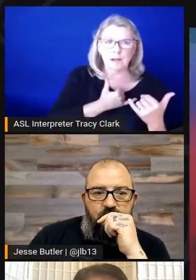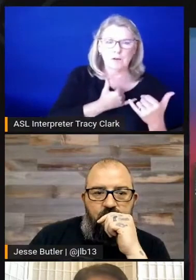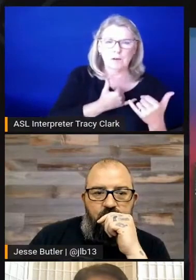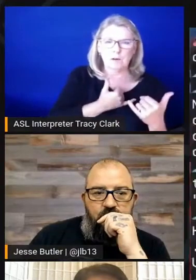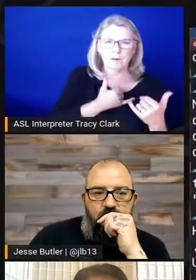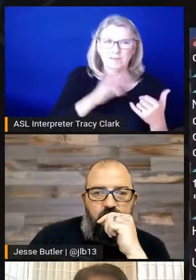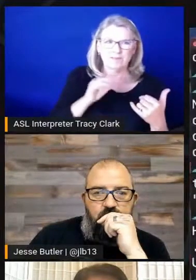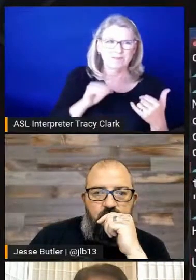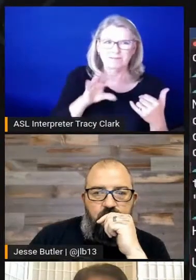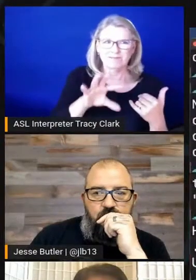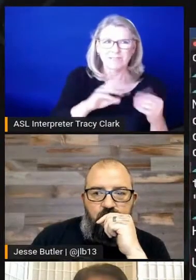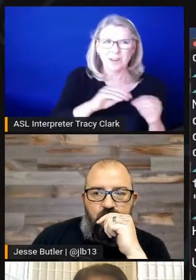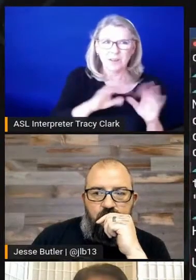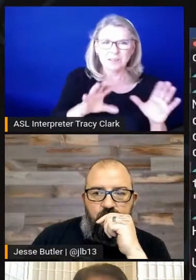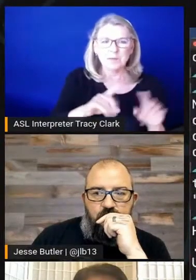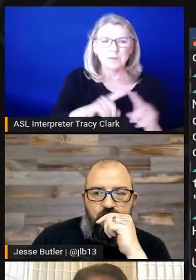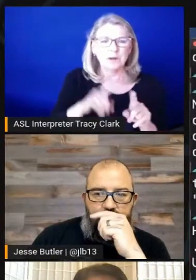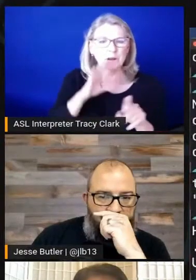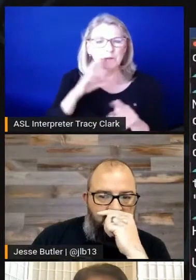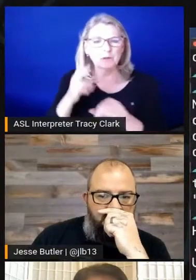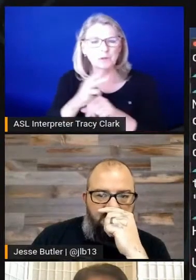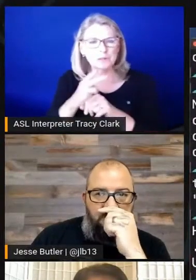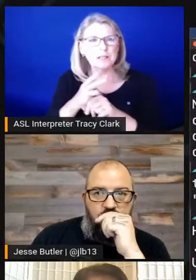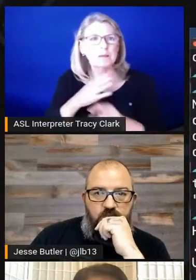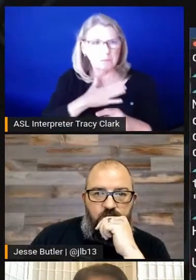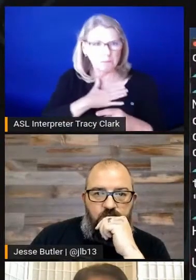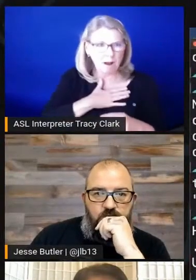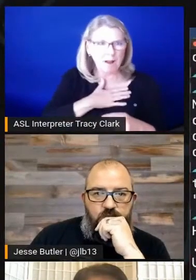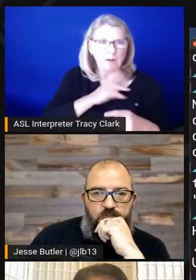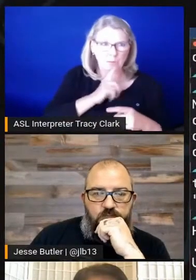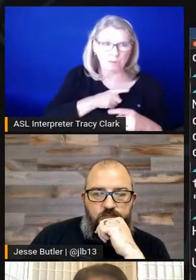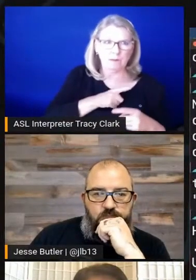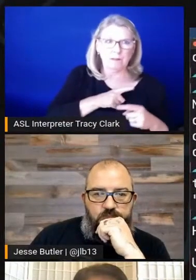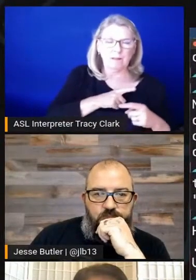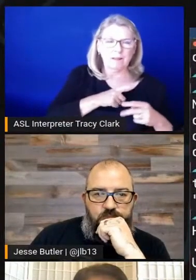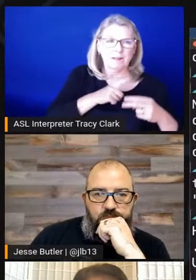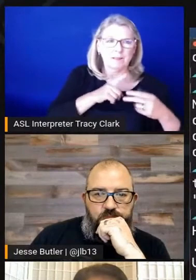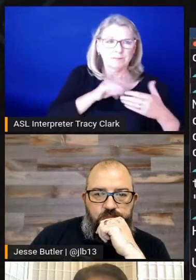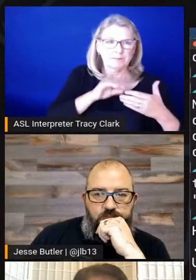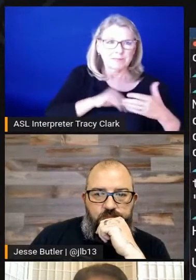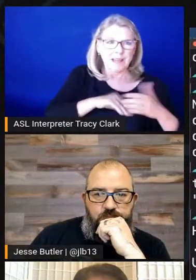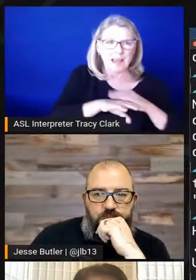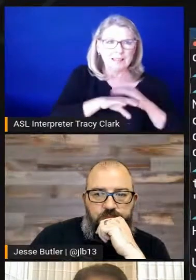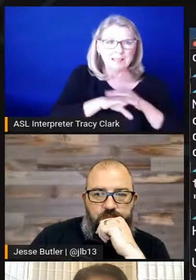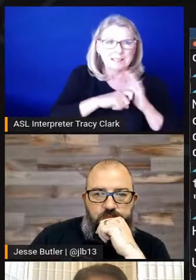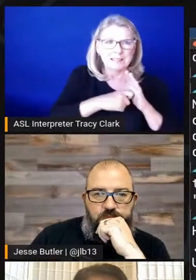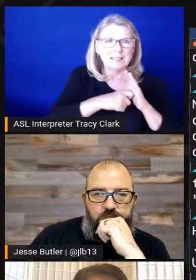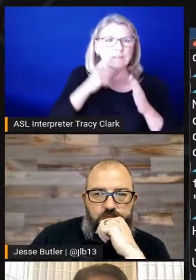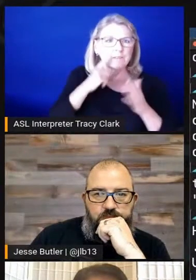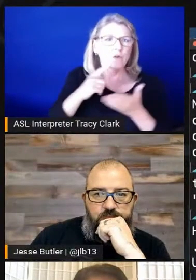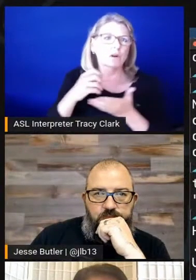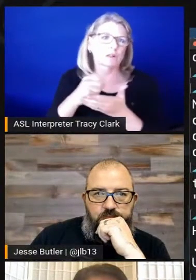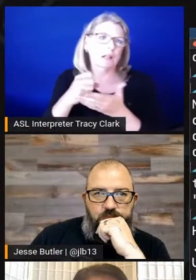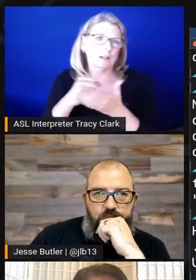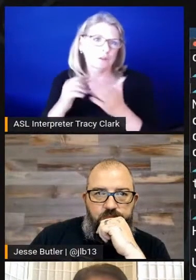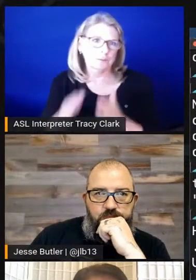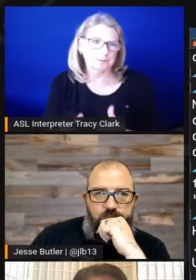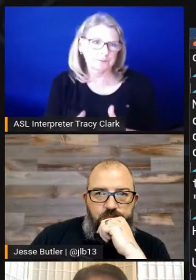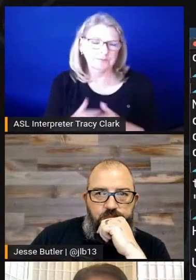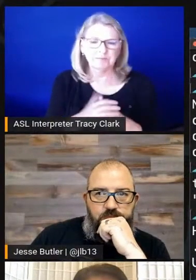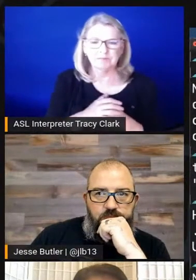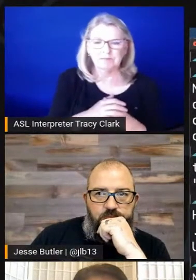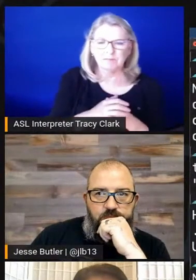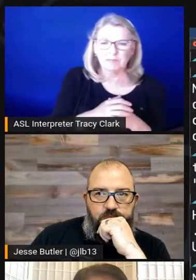actual collector itself. So let's apply